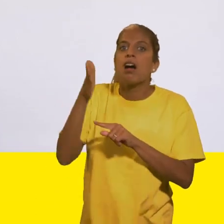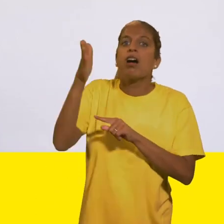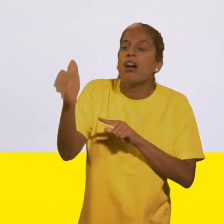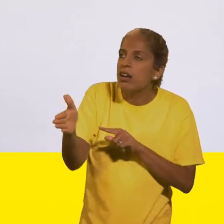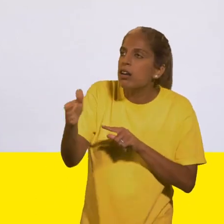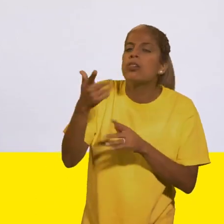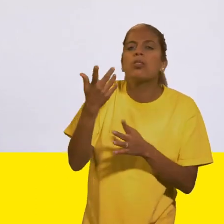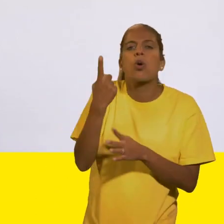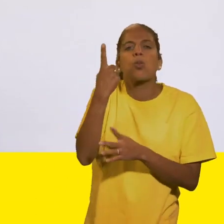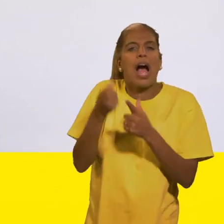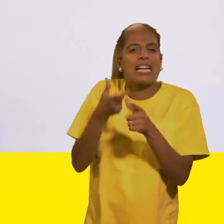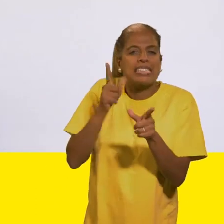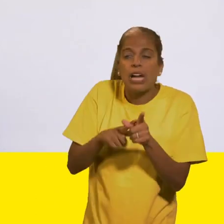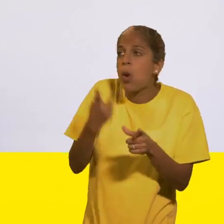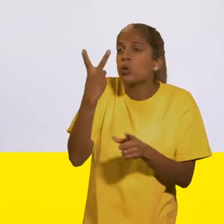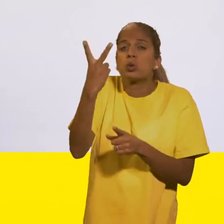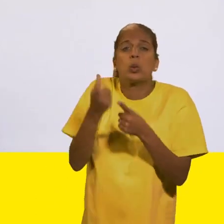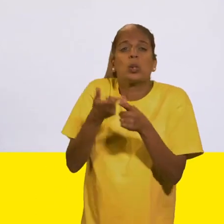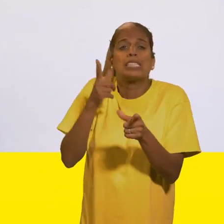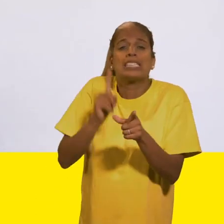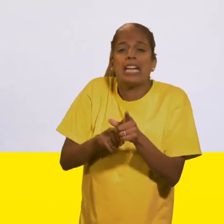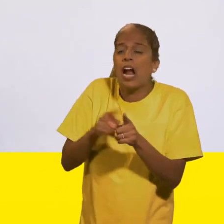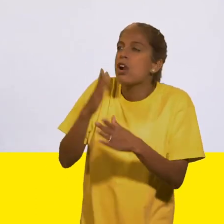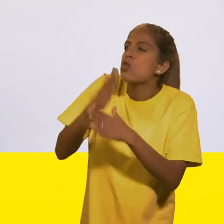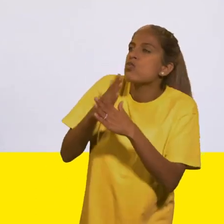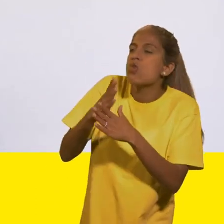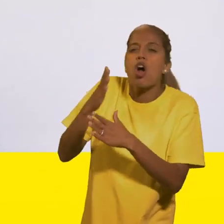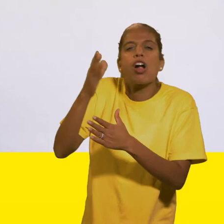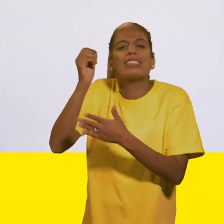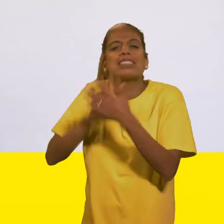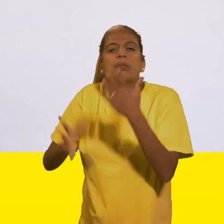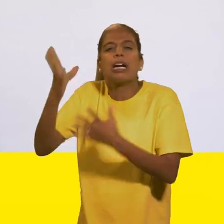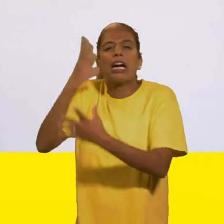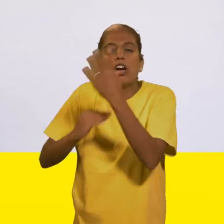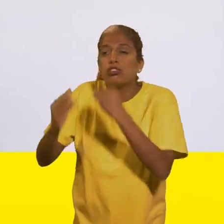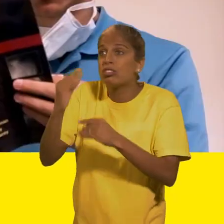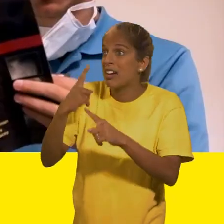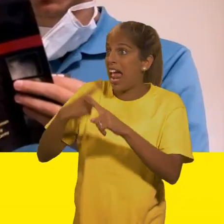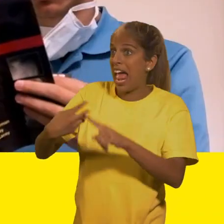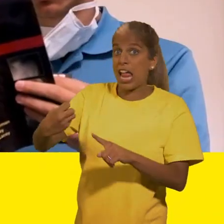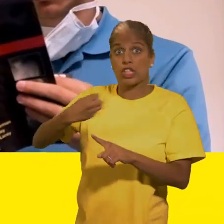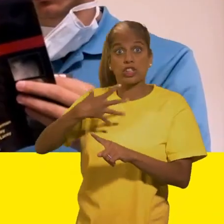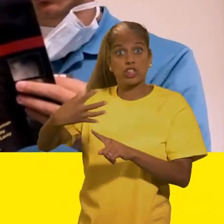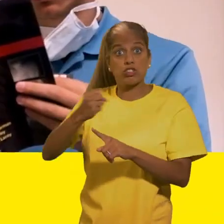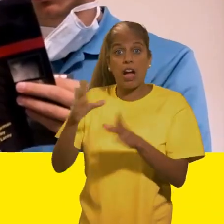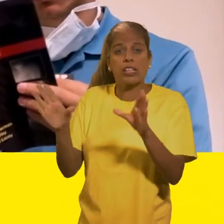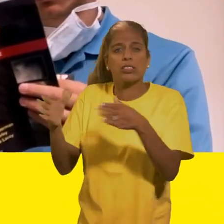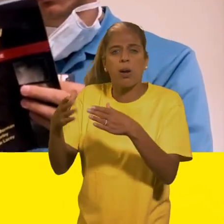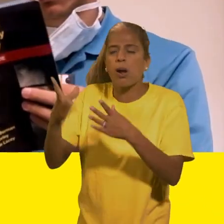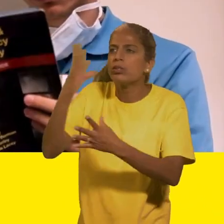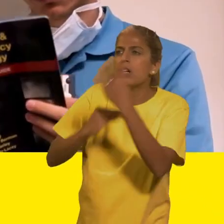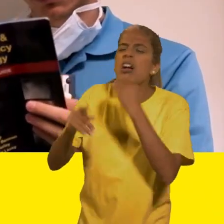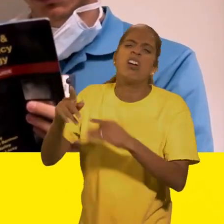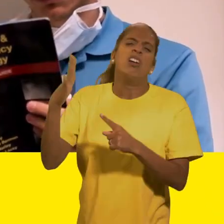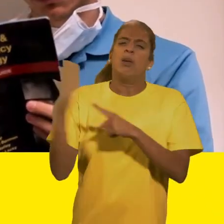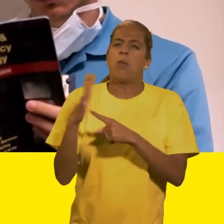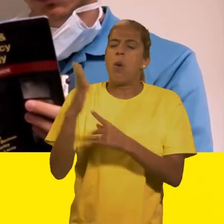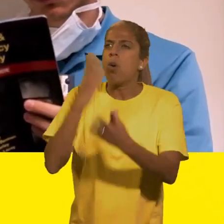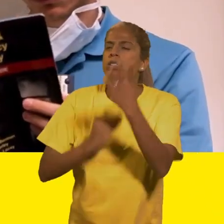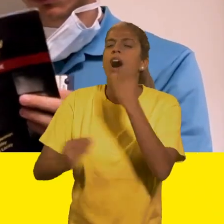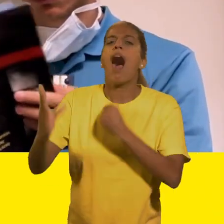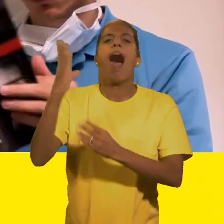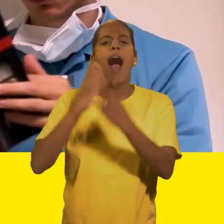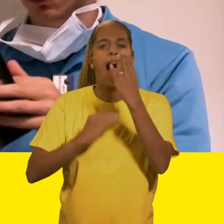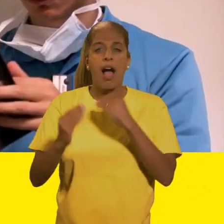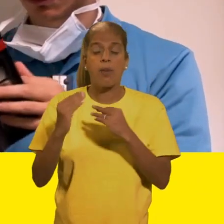work experience in an X-ray department. And I think that's really, really important. The other thing I would say is really